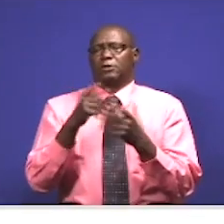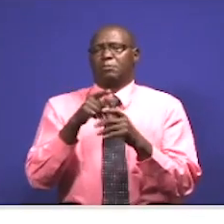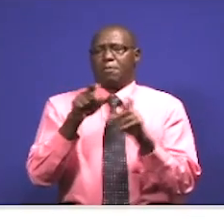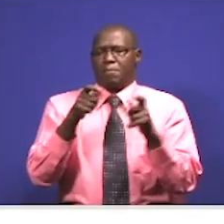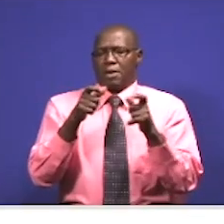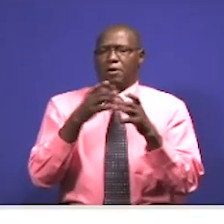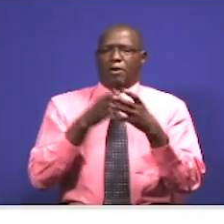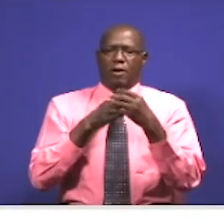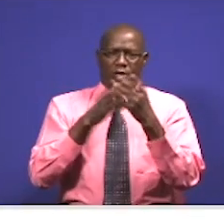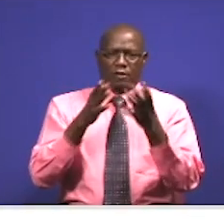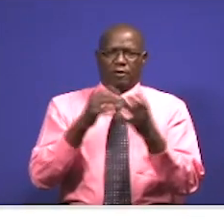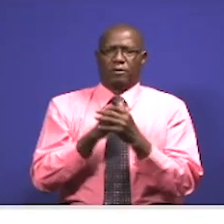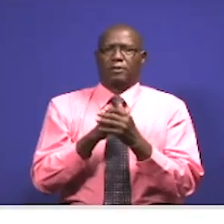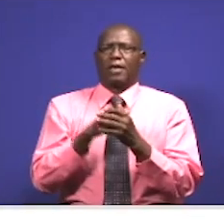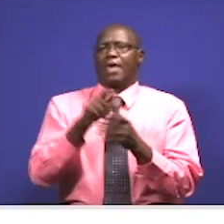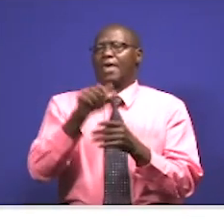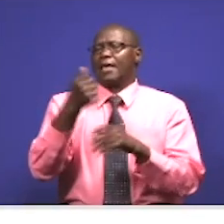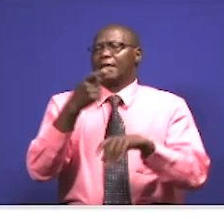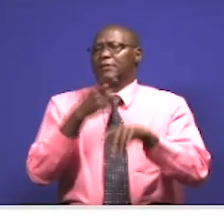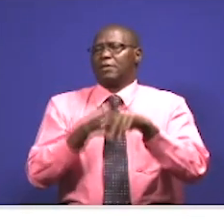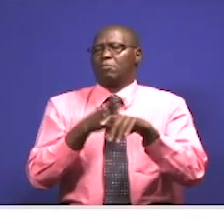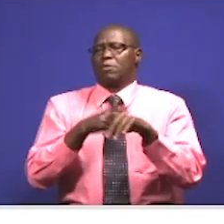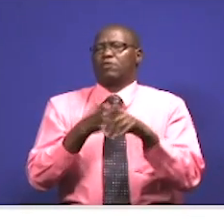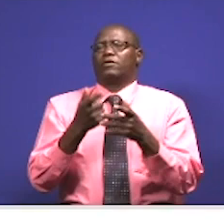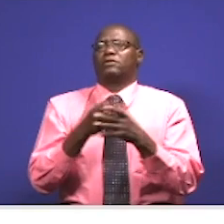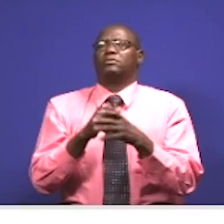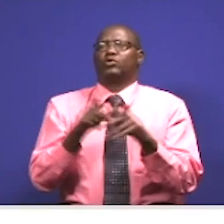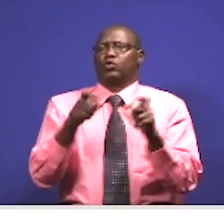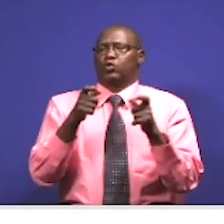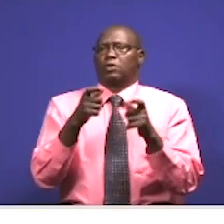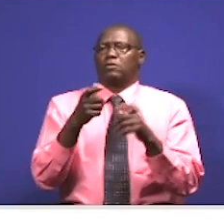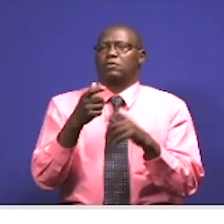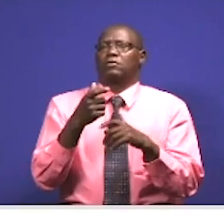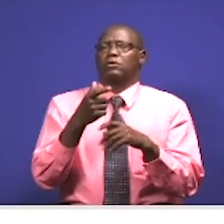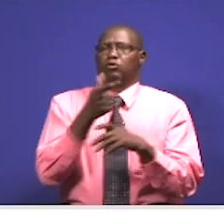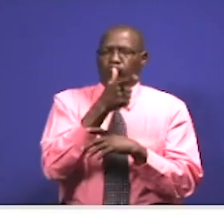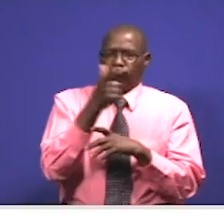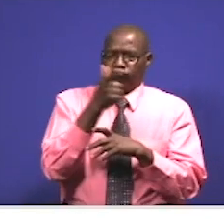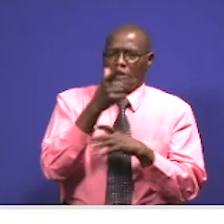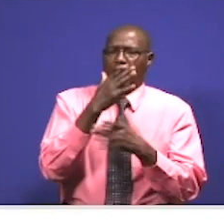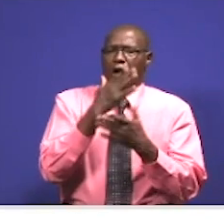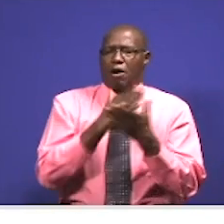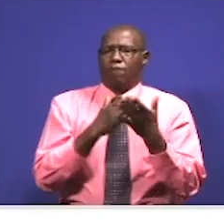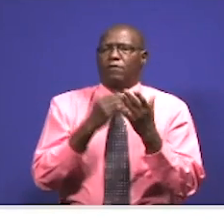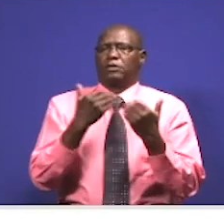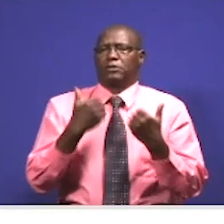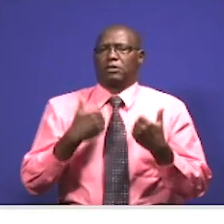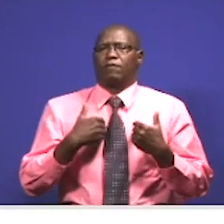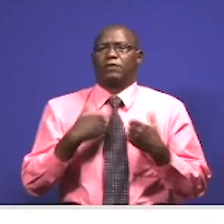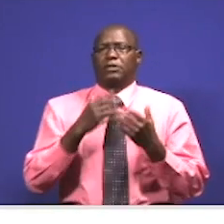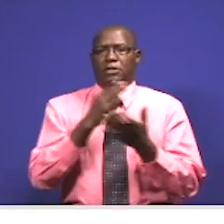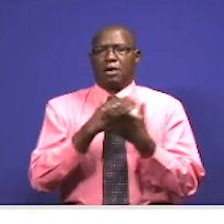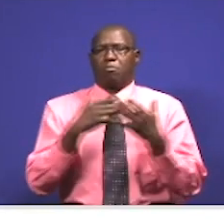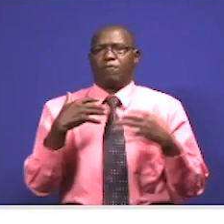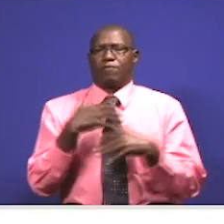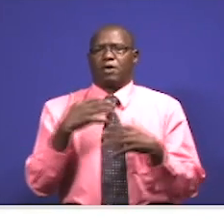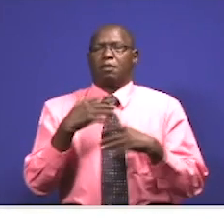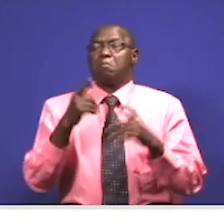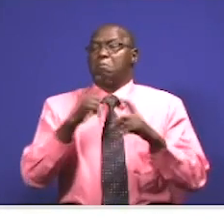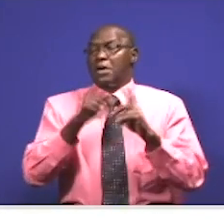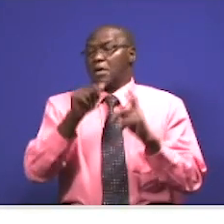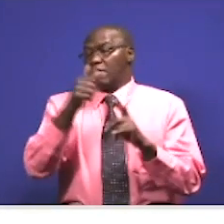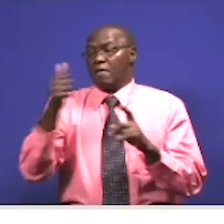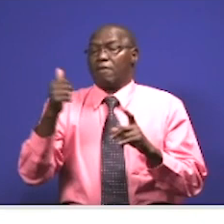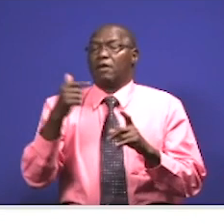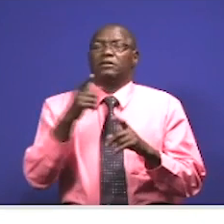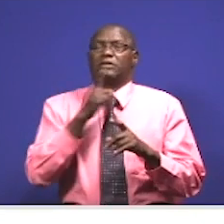are covering a certain story, they have some sort of fear. But there are those who have said, whatever comes, they will do their level best